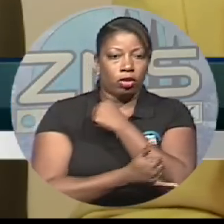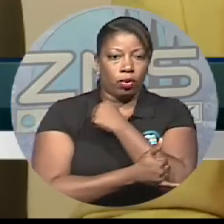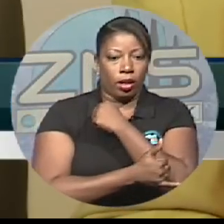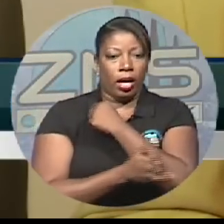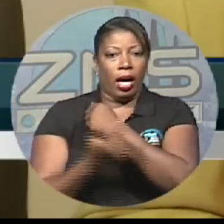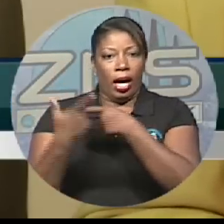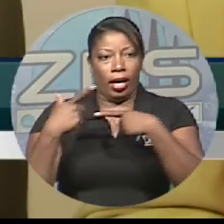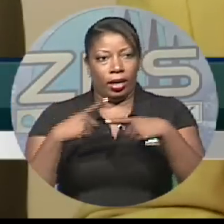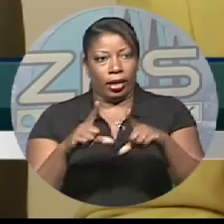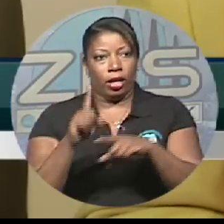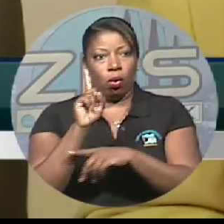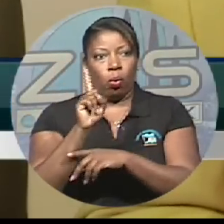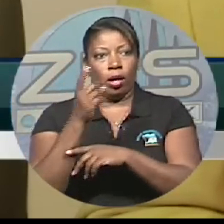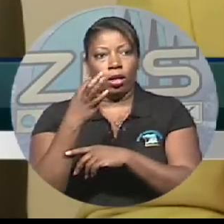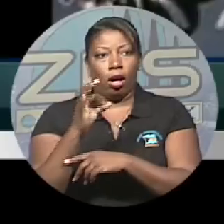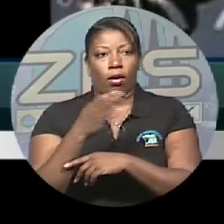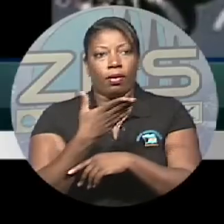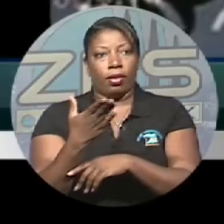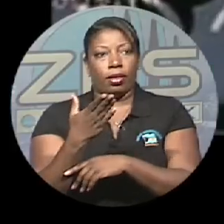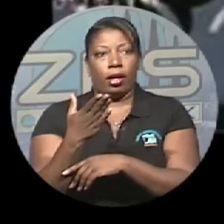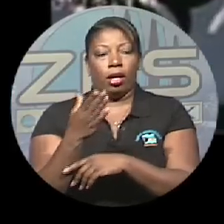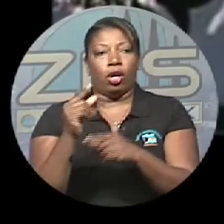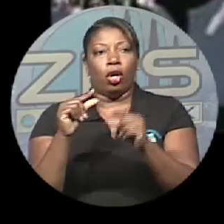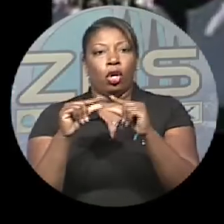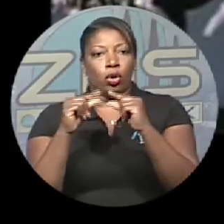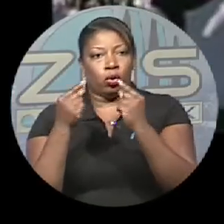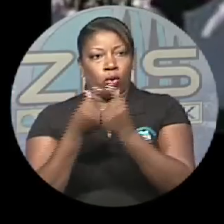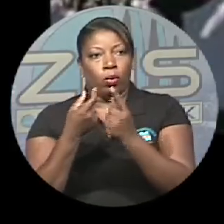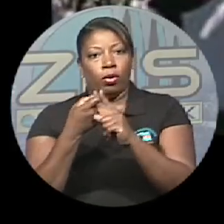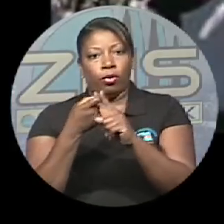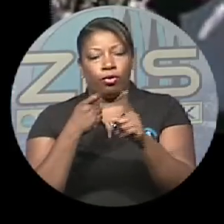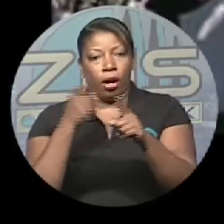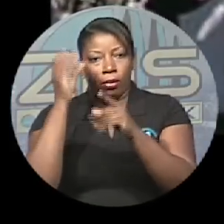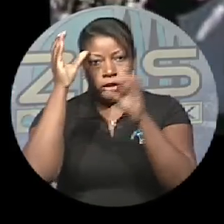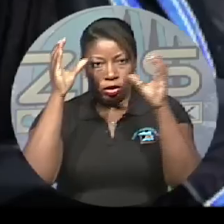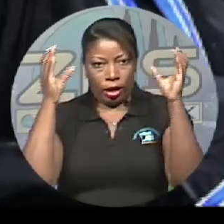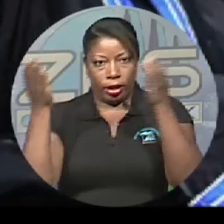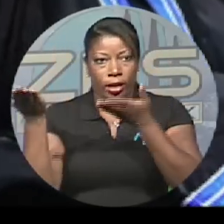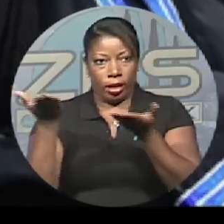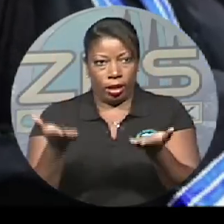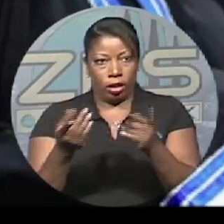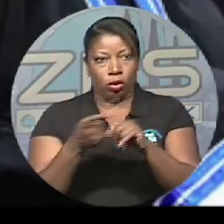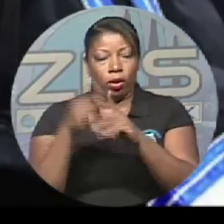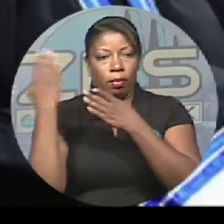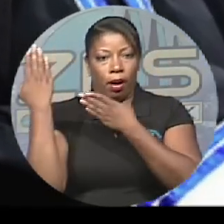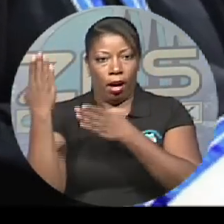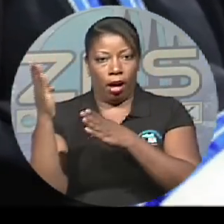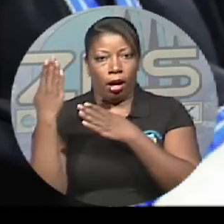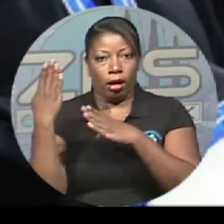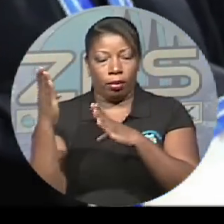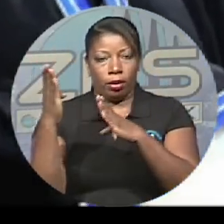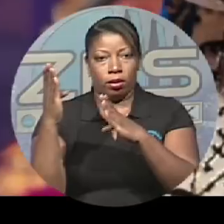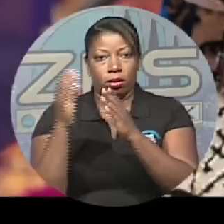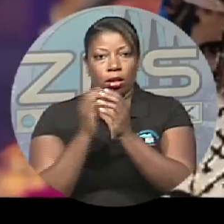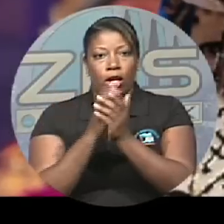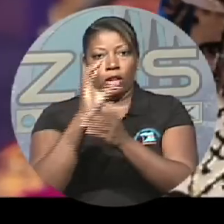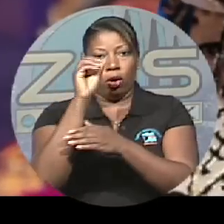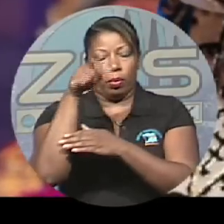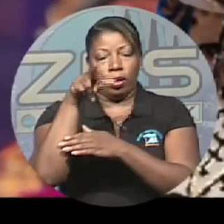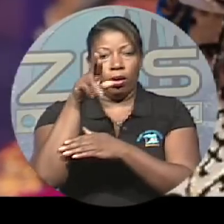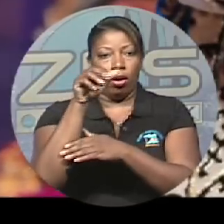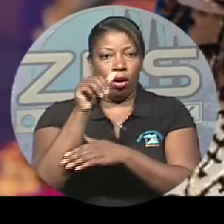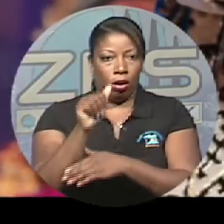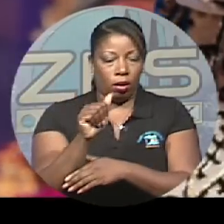sending one of their major groups from China in the Bahamas. The Wu Opera is